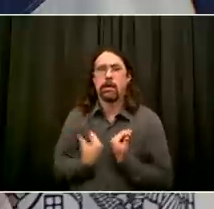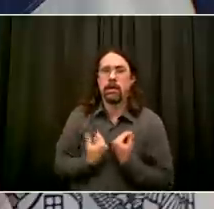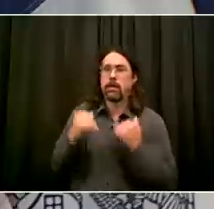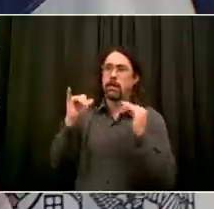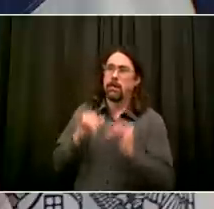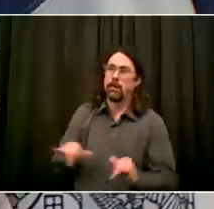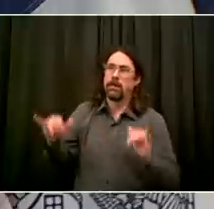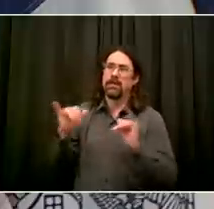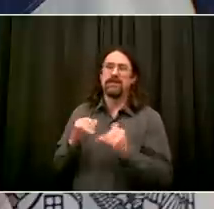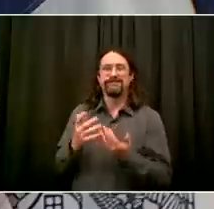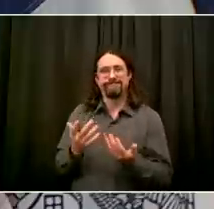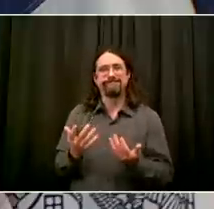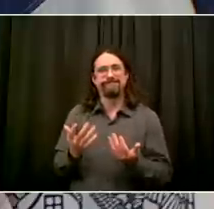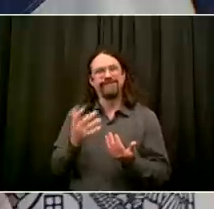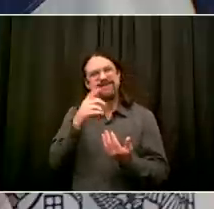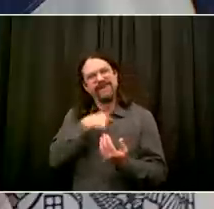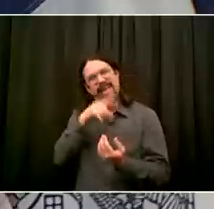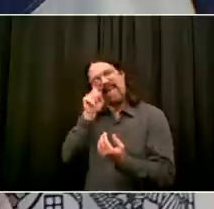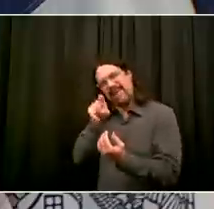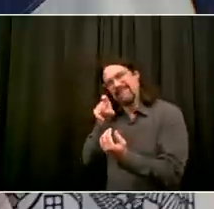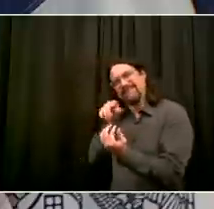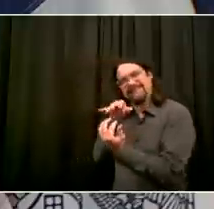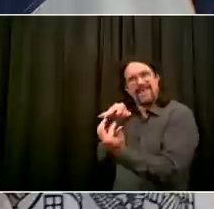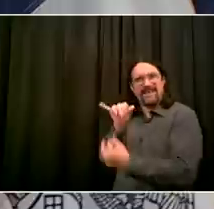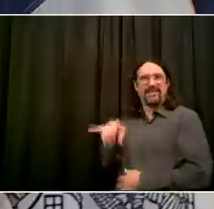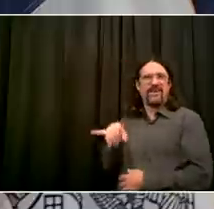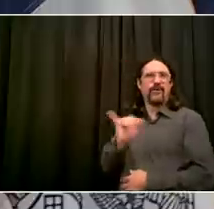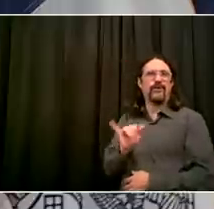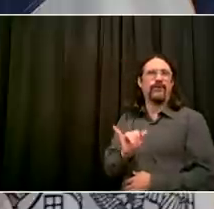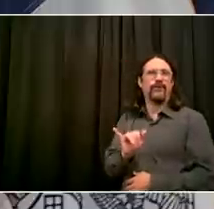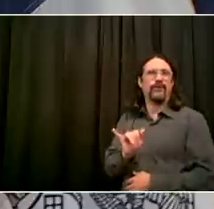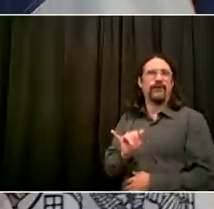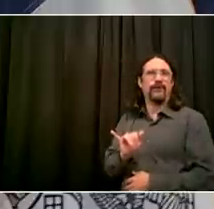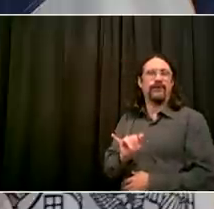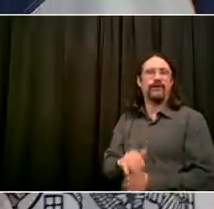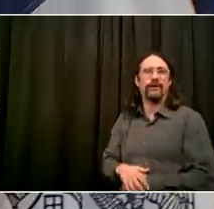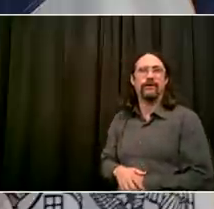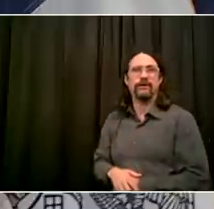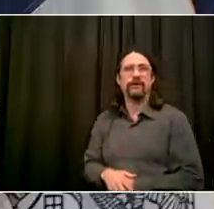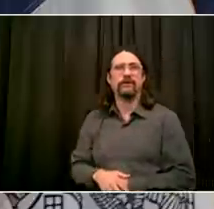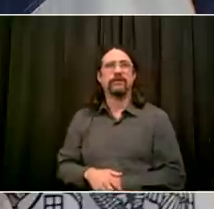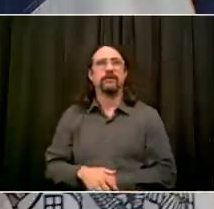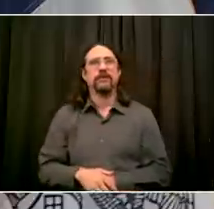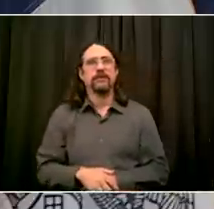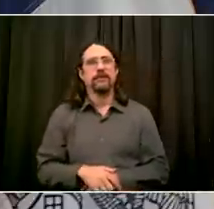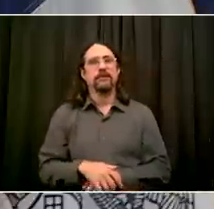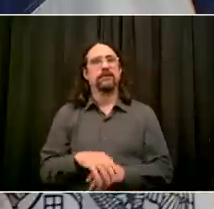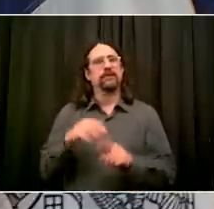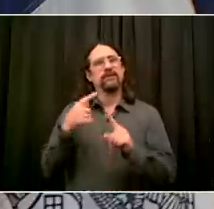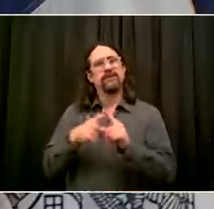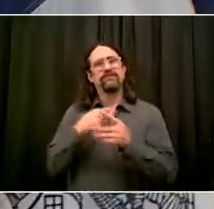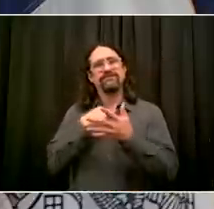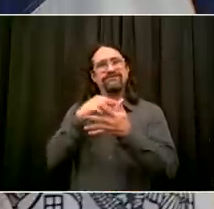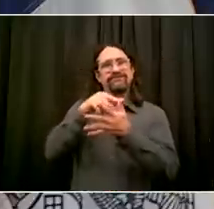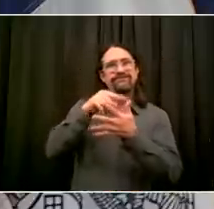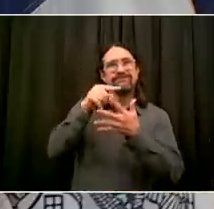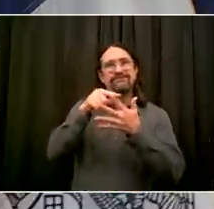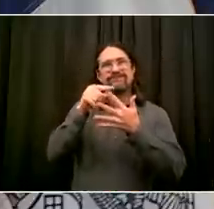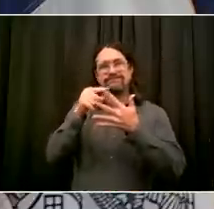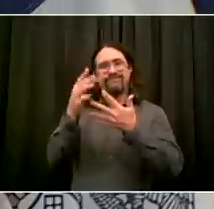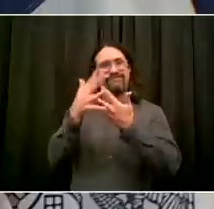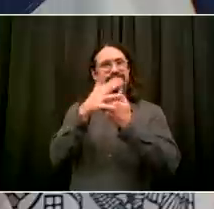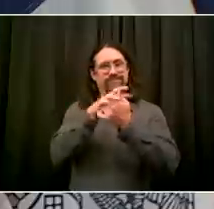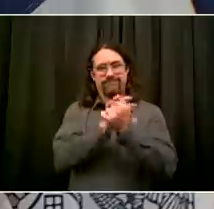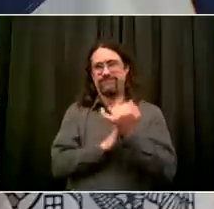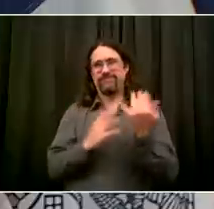tools, restrictions are crystal clear. If non-essential businesses are closed, if public and